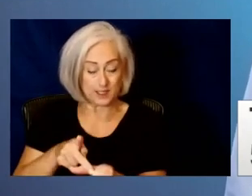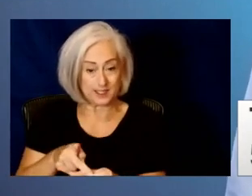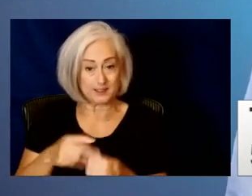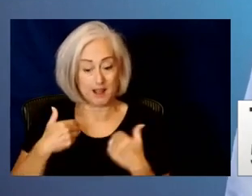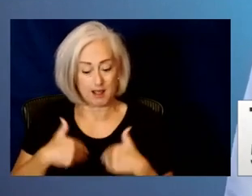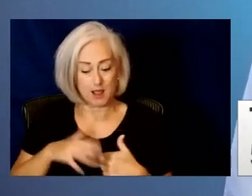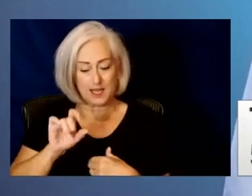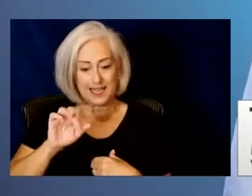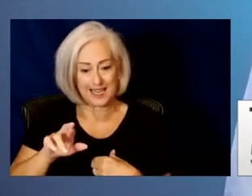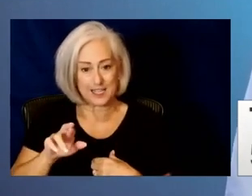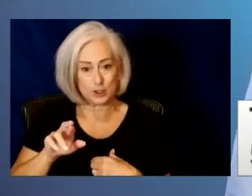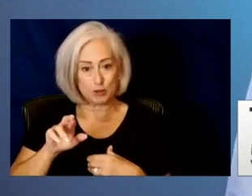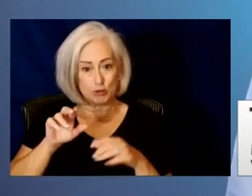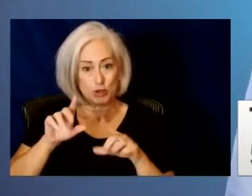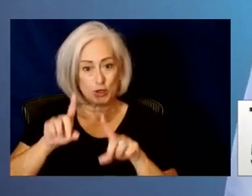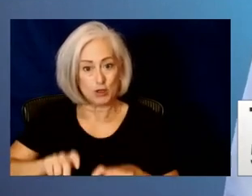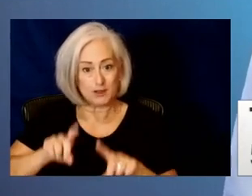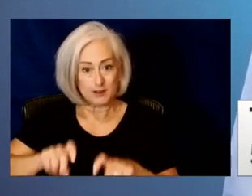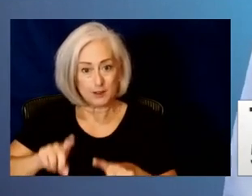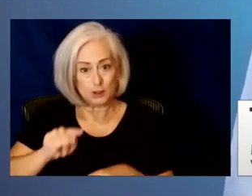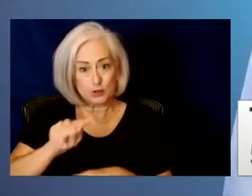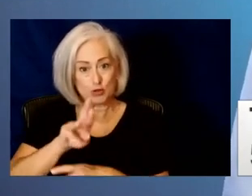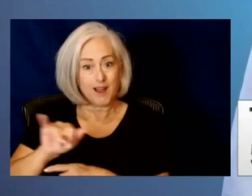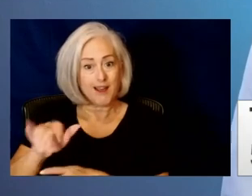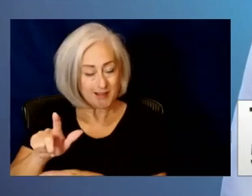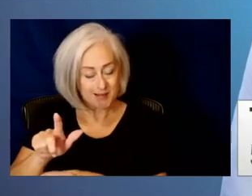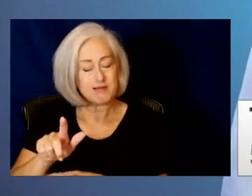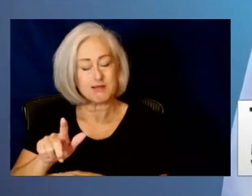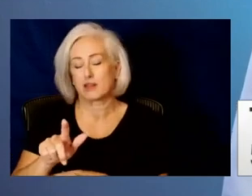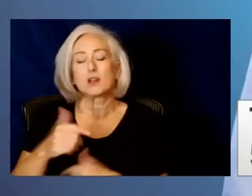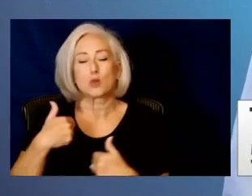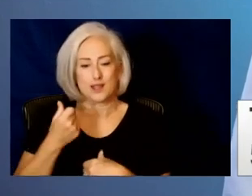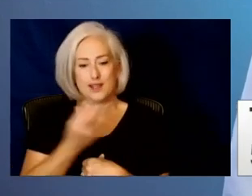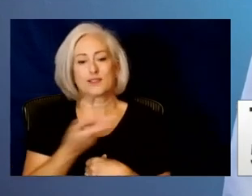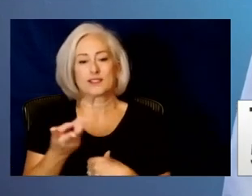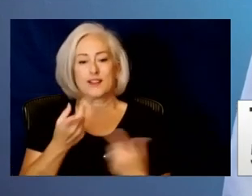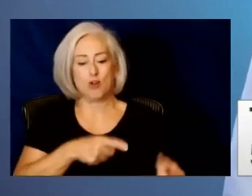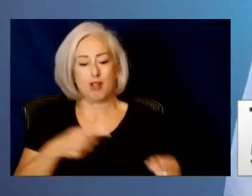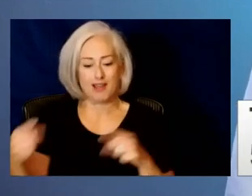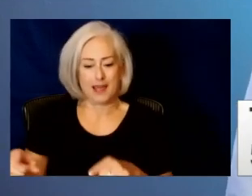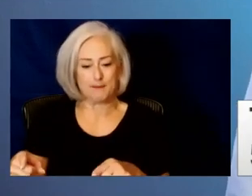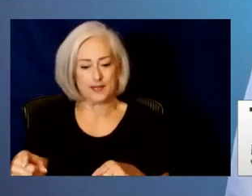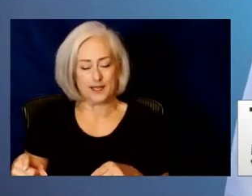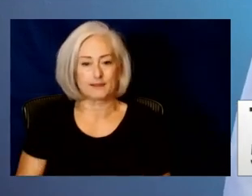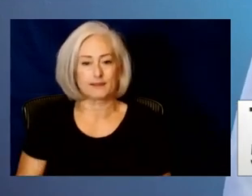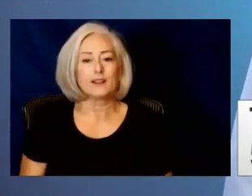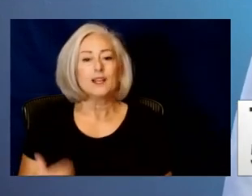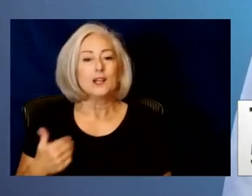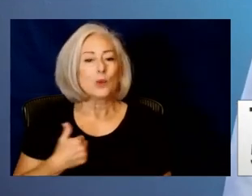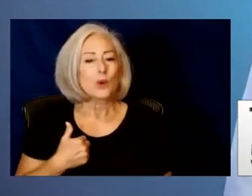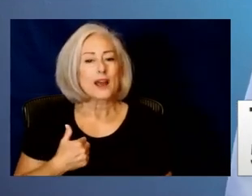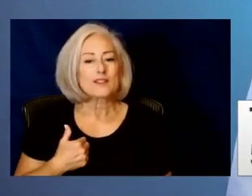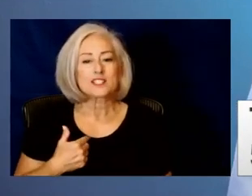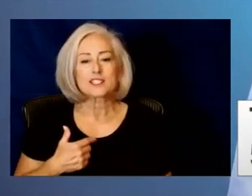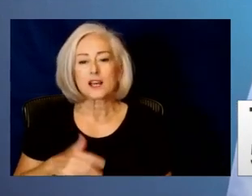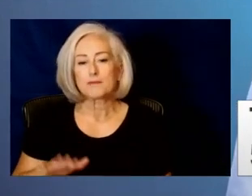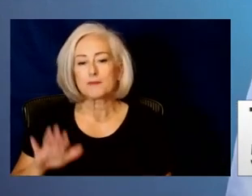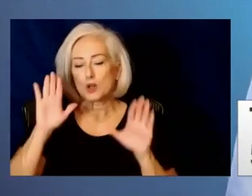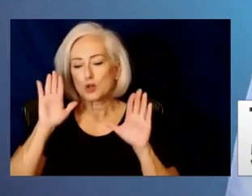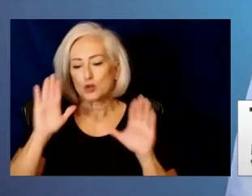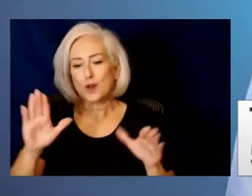trial, there are a number of them going on right now. We have some of the outstanding leaders in the field, Dr.